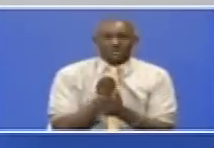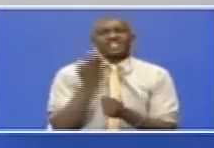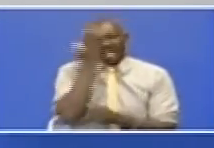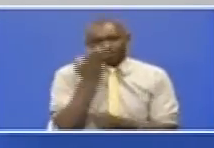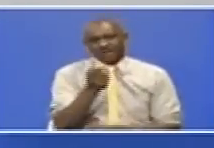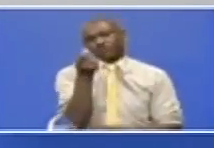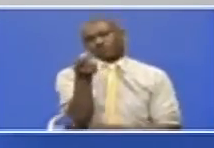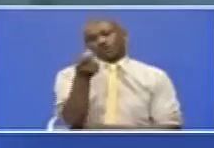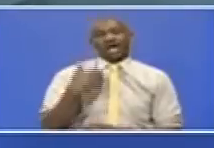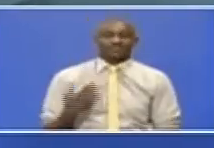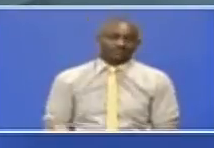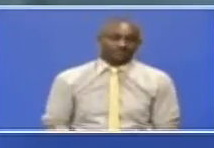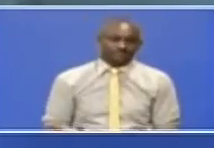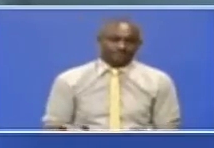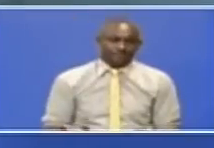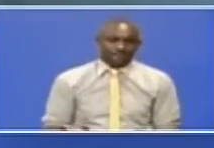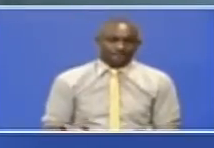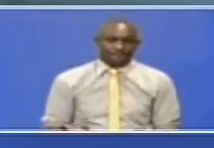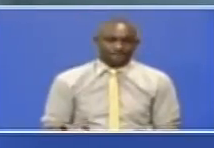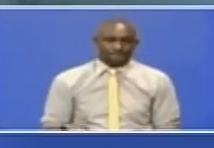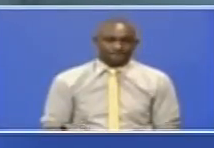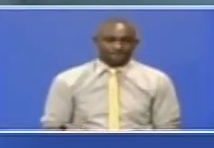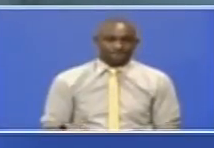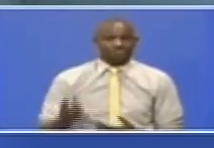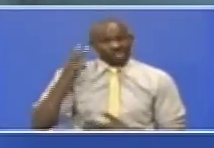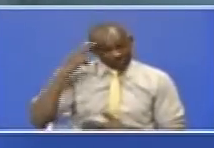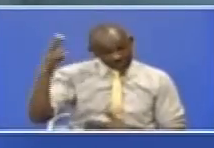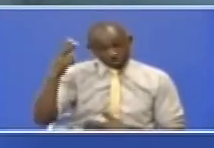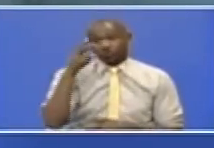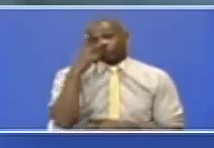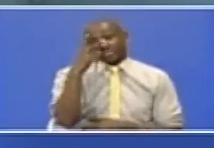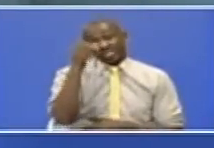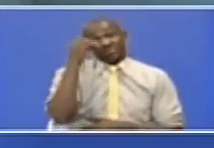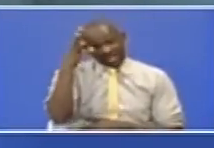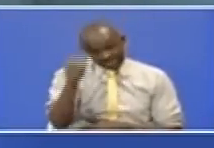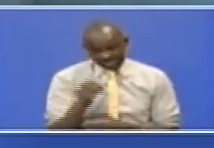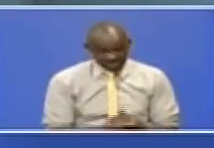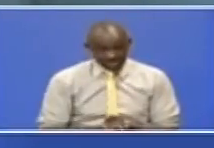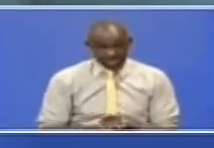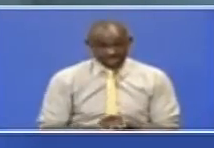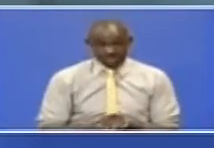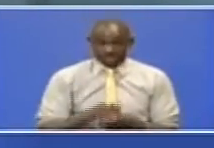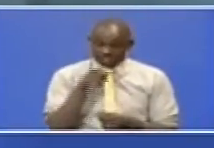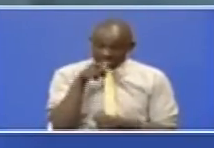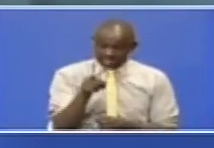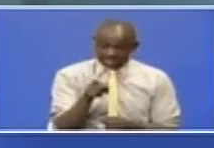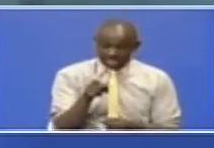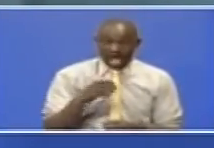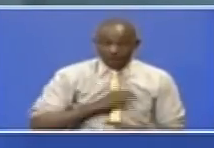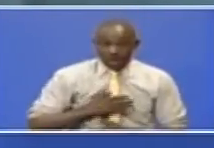country. The Vision Kenya 2030, and even the Jubilee Manifesto, and